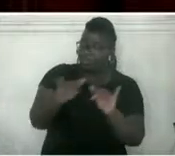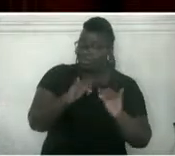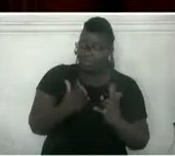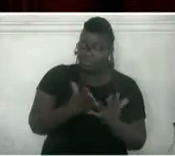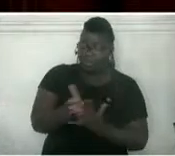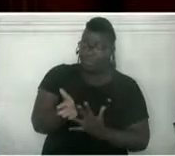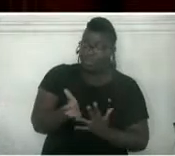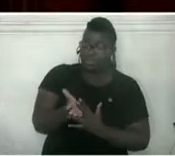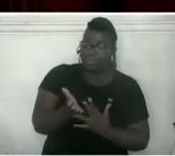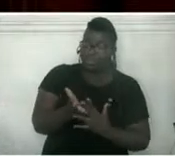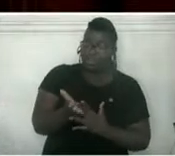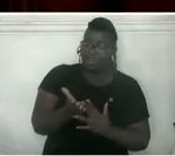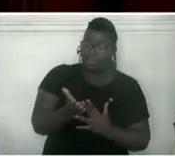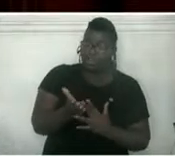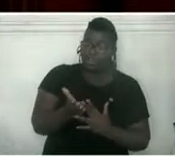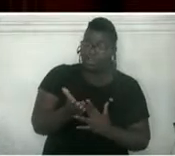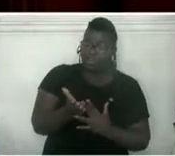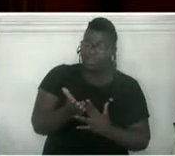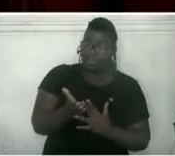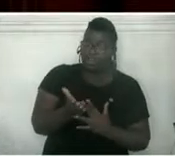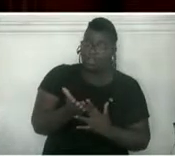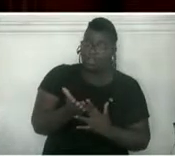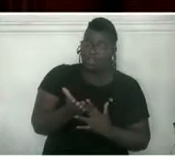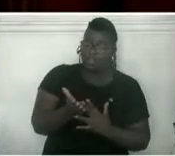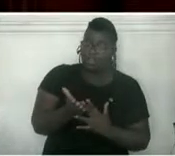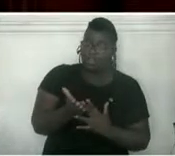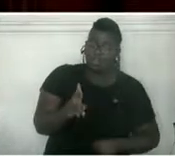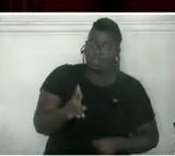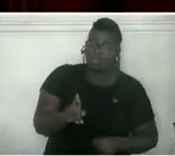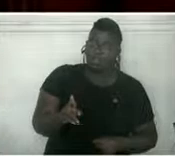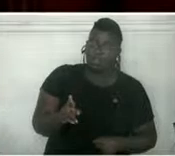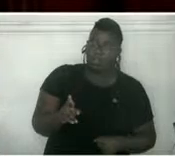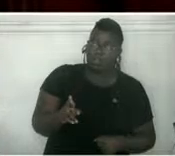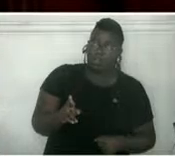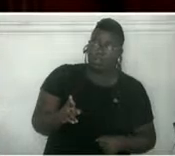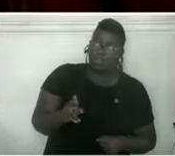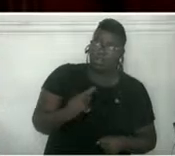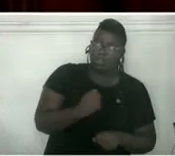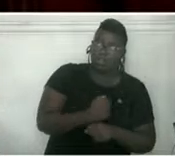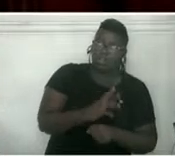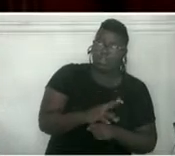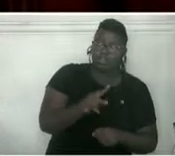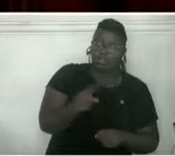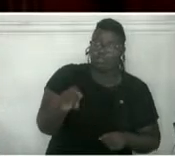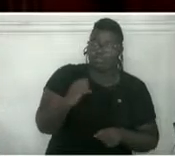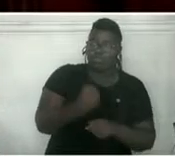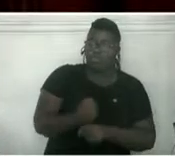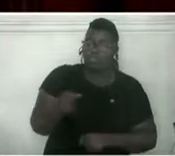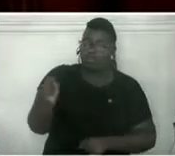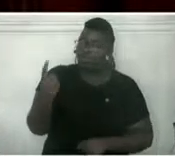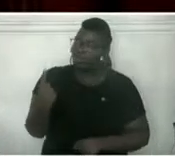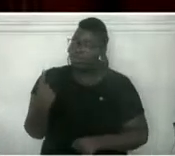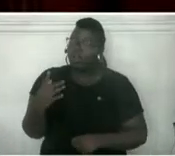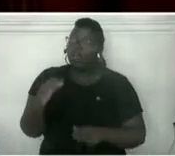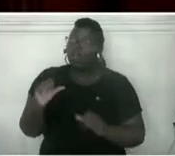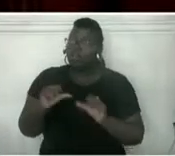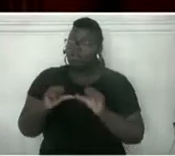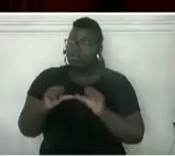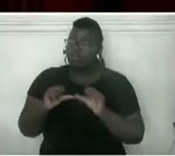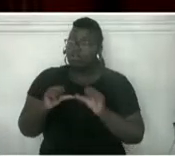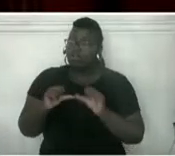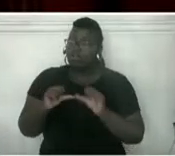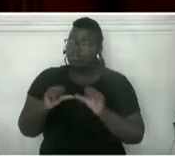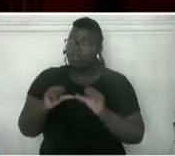access to grade R and to grade 1. We will continue with the work